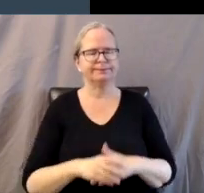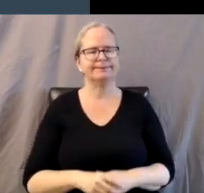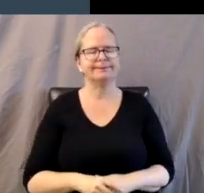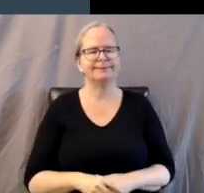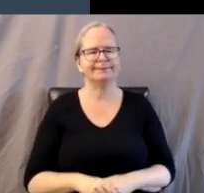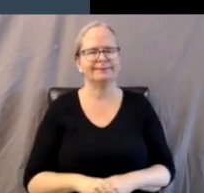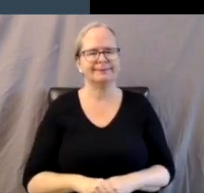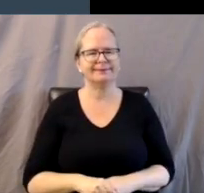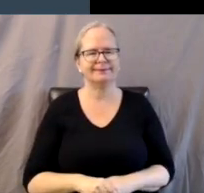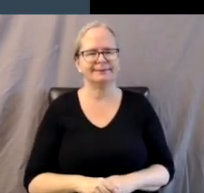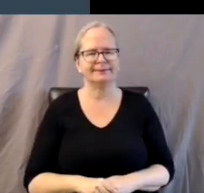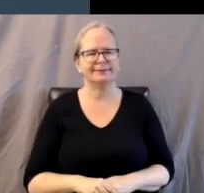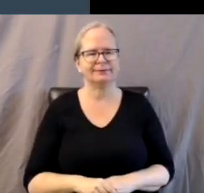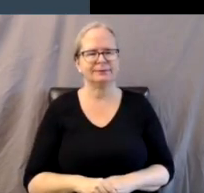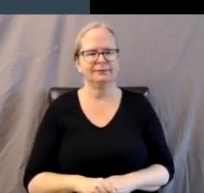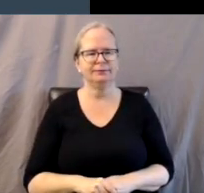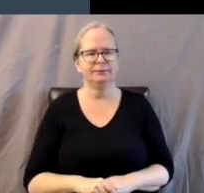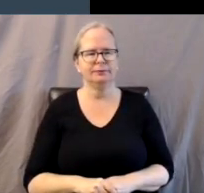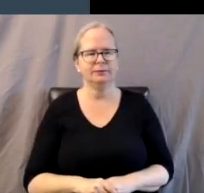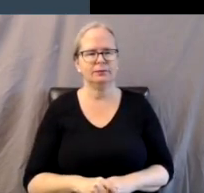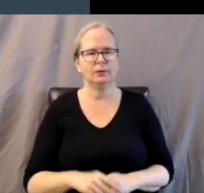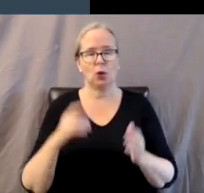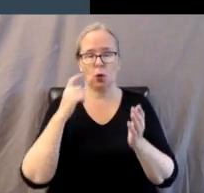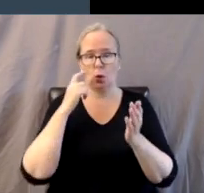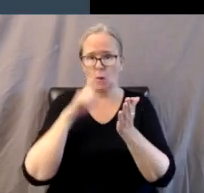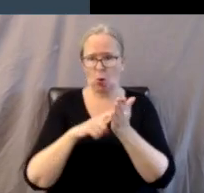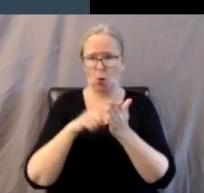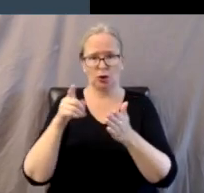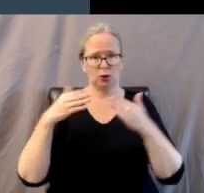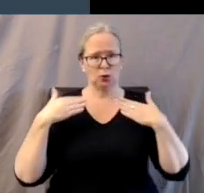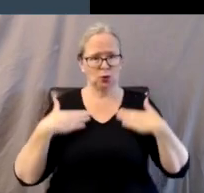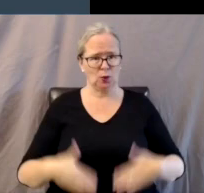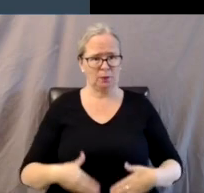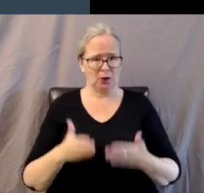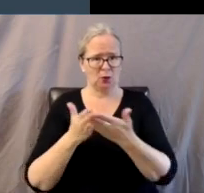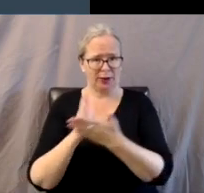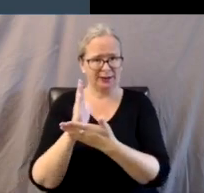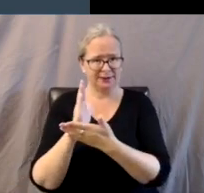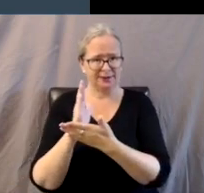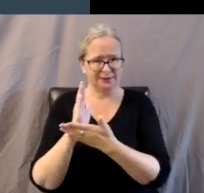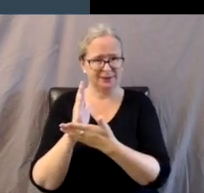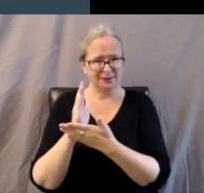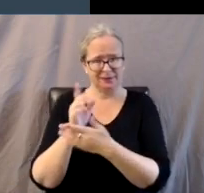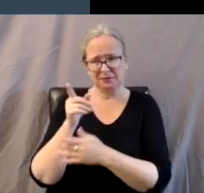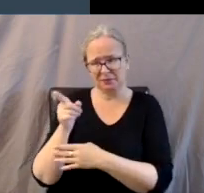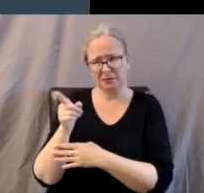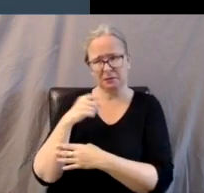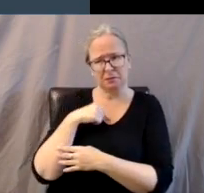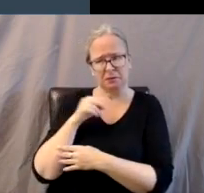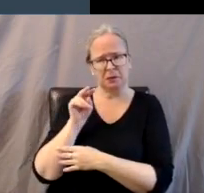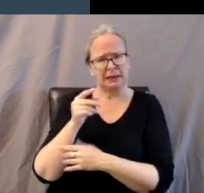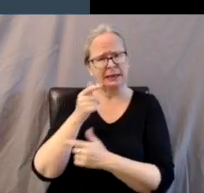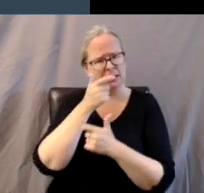So basic income as a human right is an interesting concept that is very, very, very